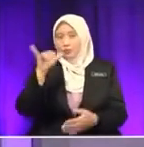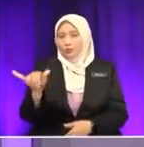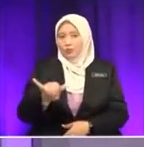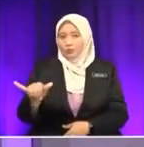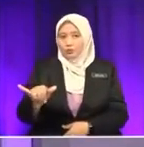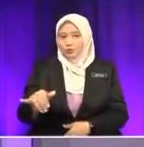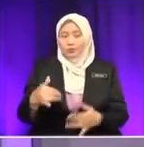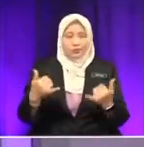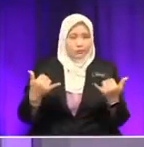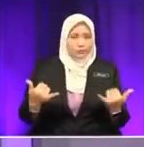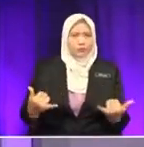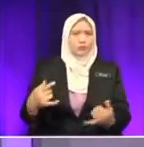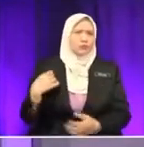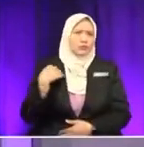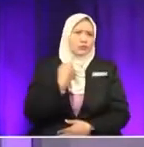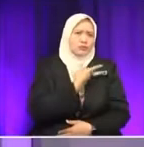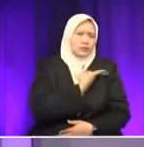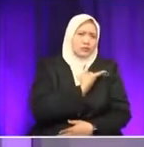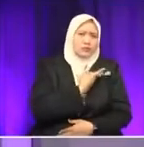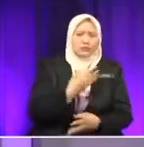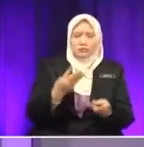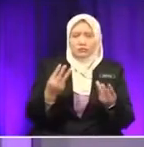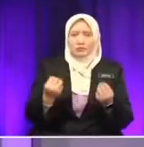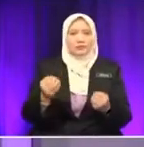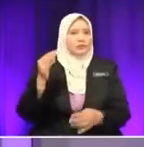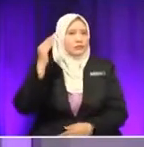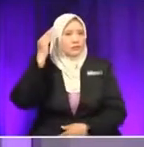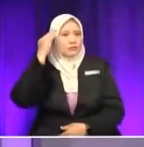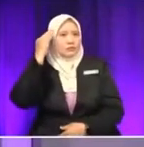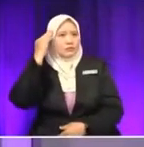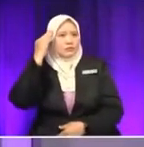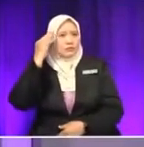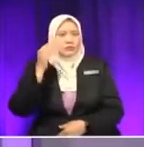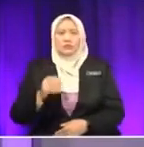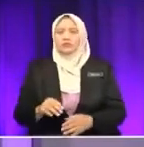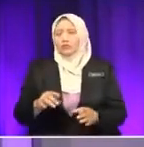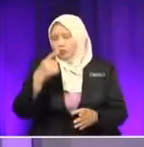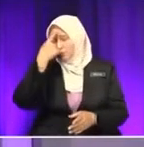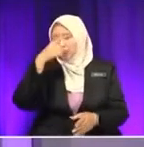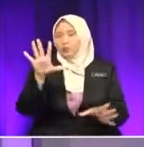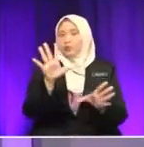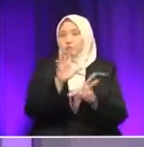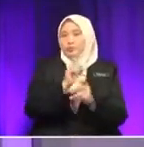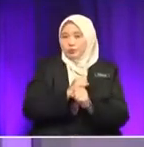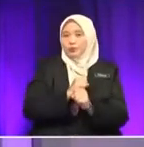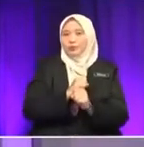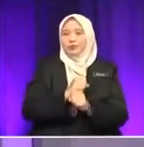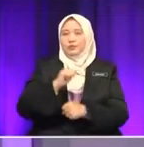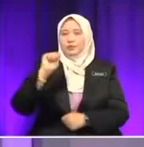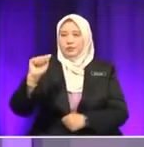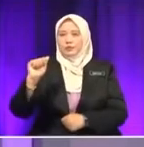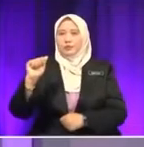their grade to perhaps strong credit or a solid A or an A plus. So we will be focusing on